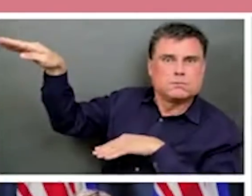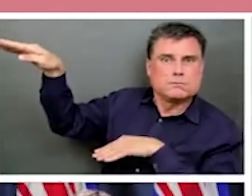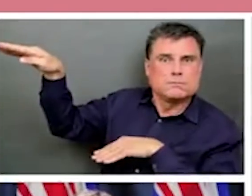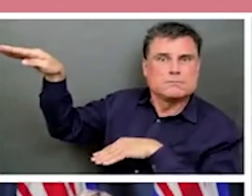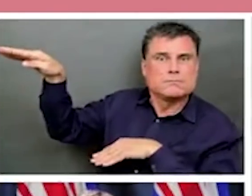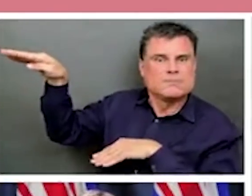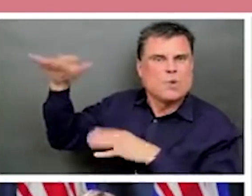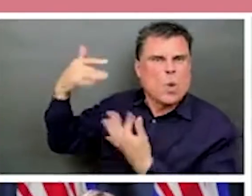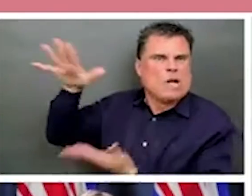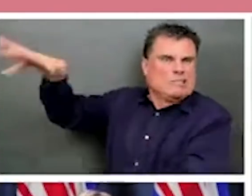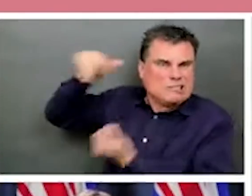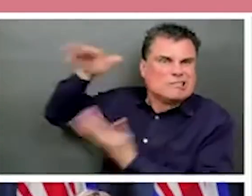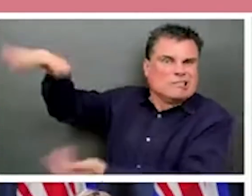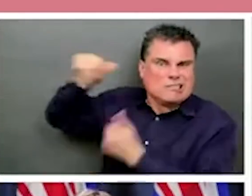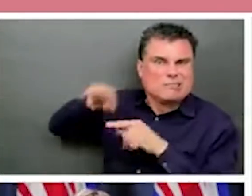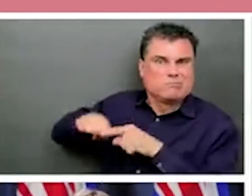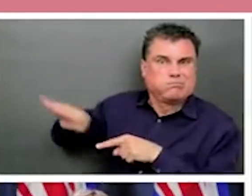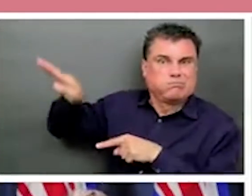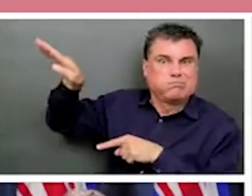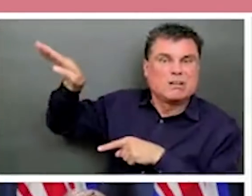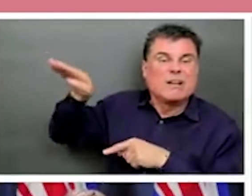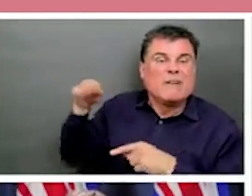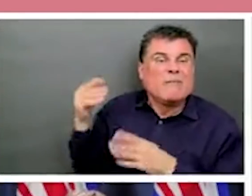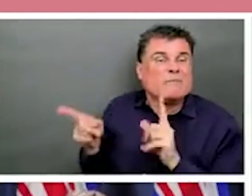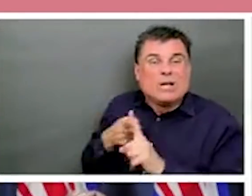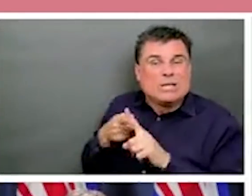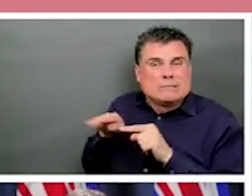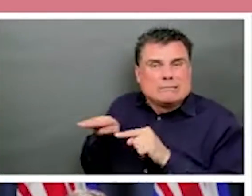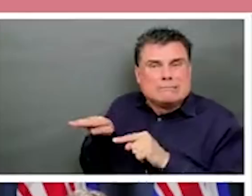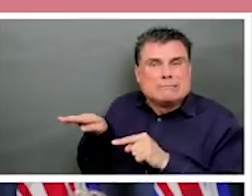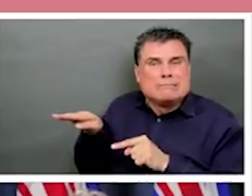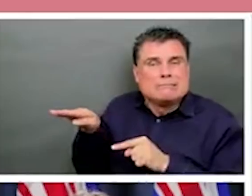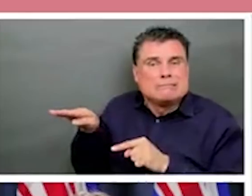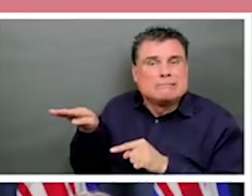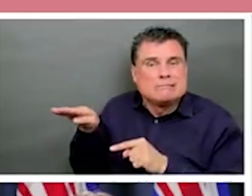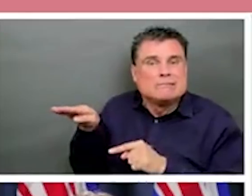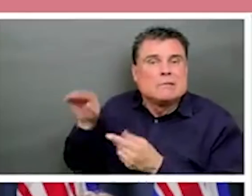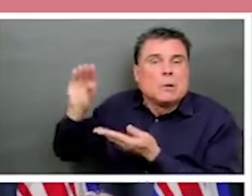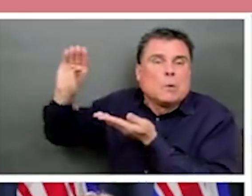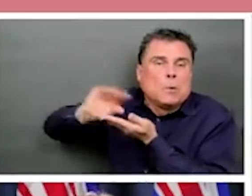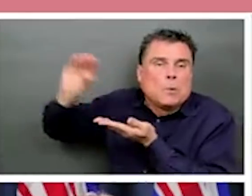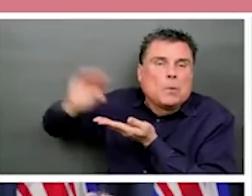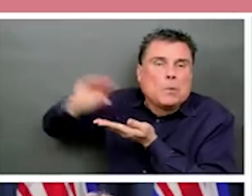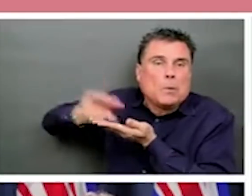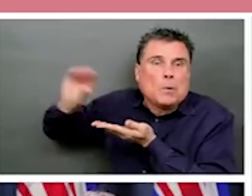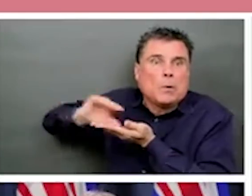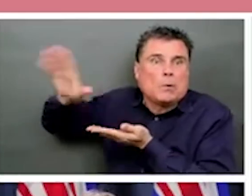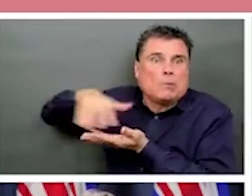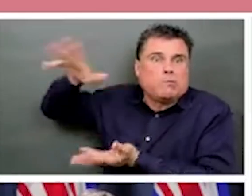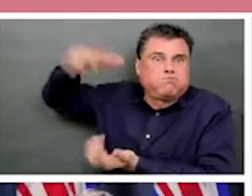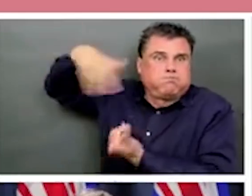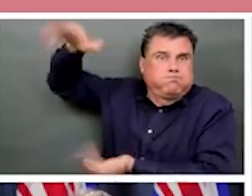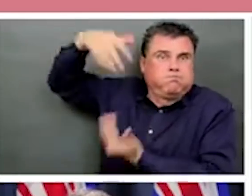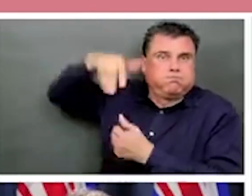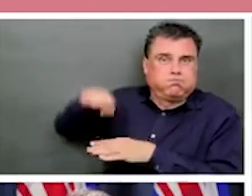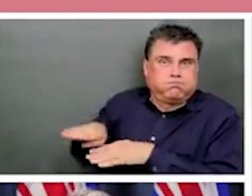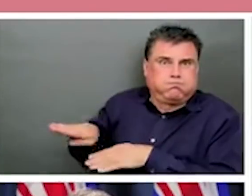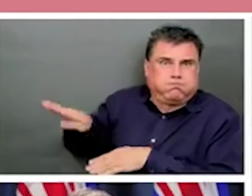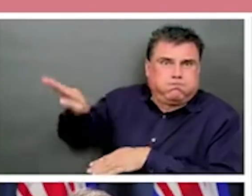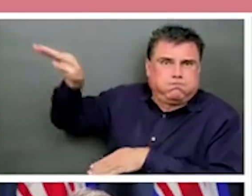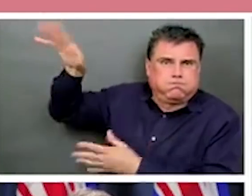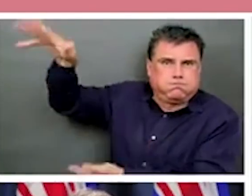rapid rise in the amount of available vaccine in the space of just a month and a half. I'm very happy to report